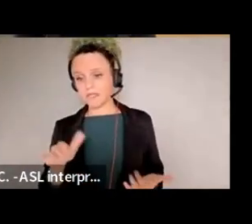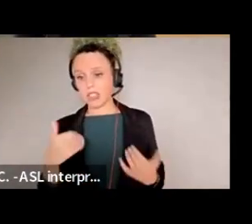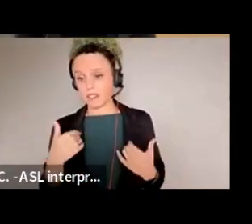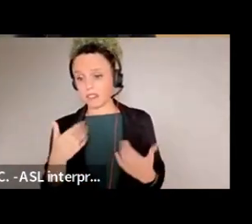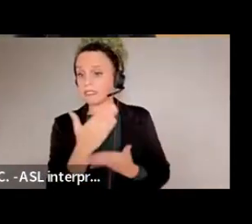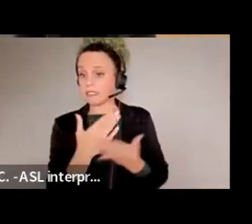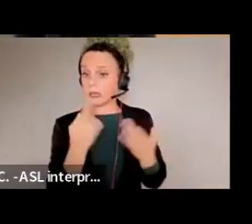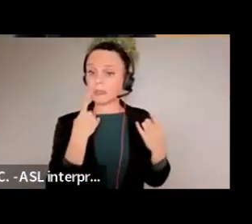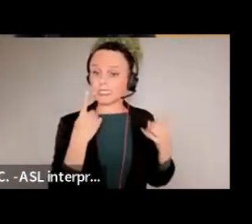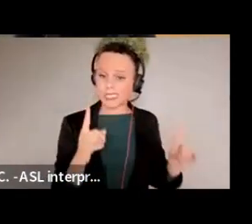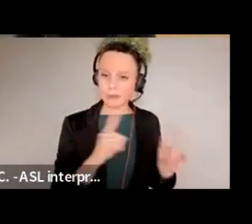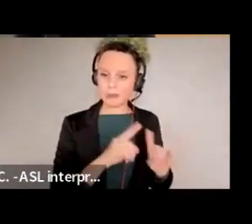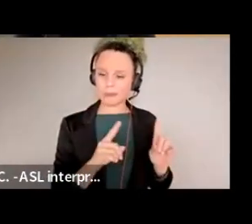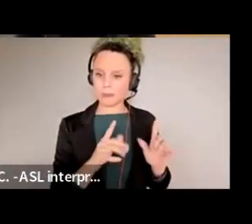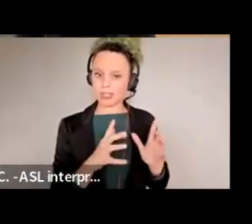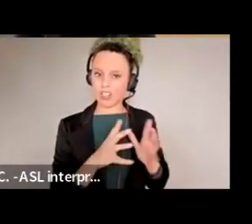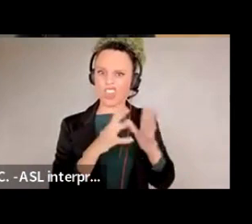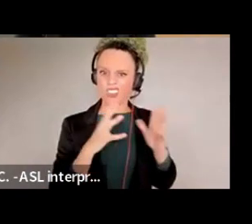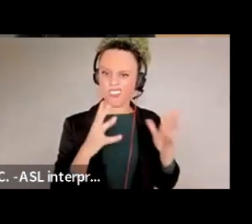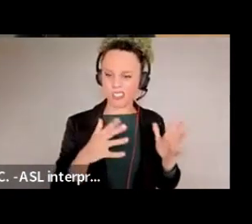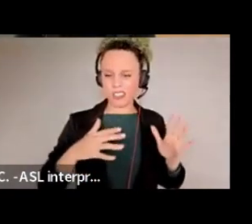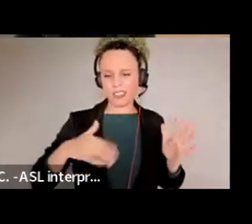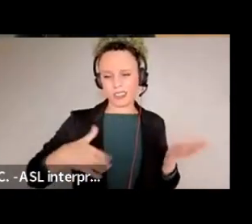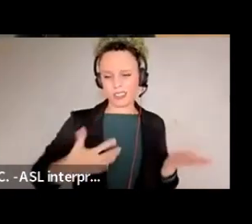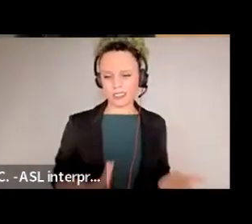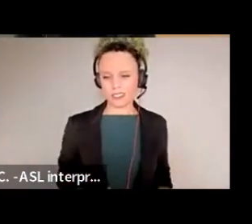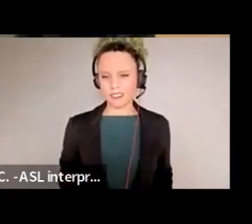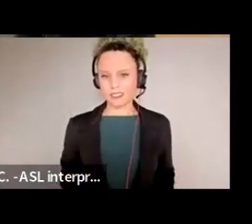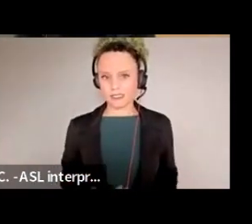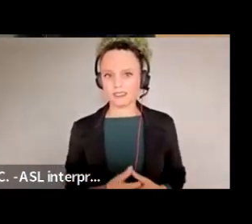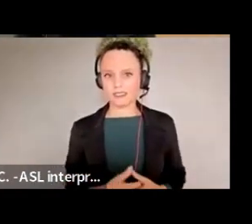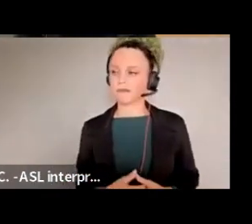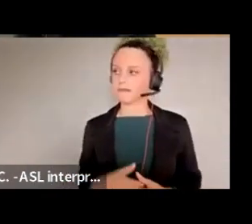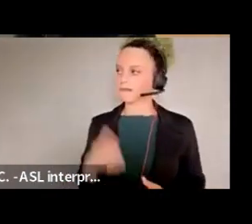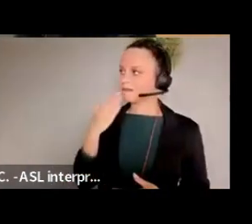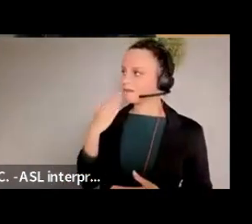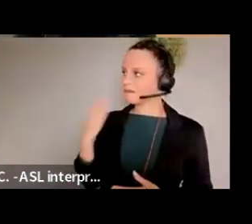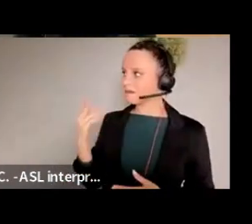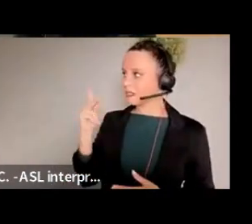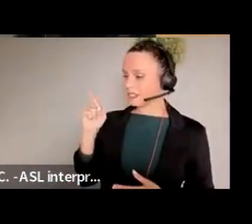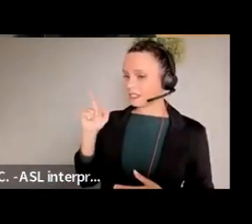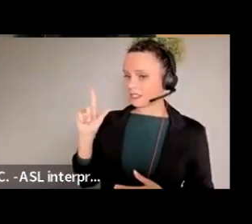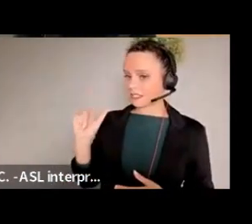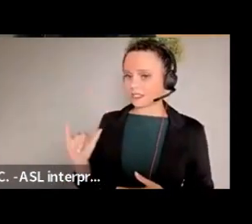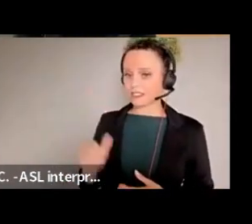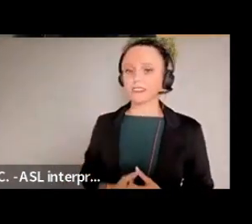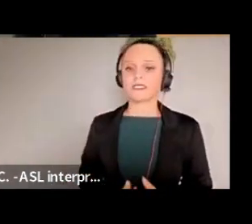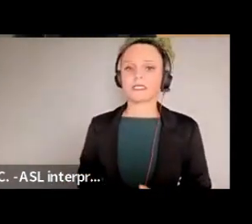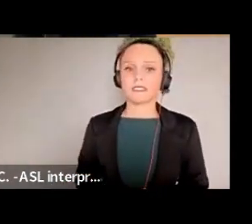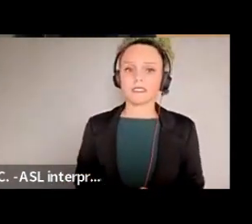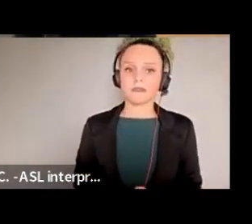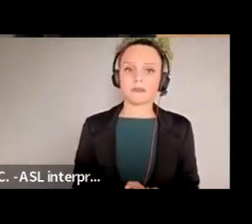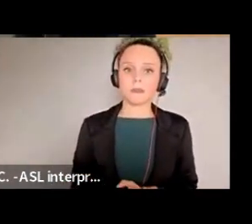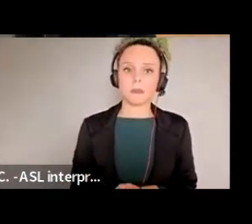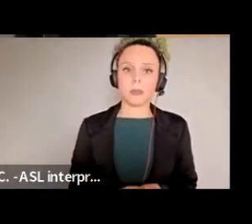working with us. And so we are having some success, but not as much as we would